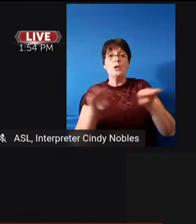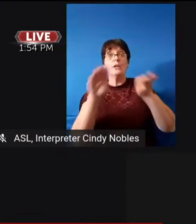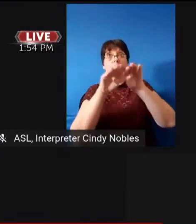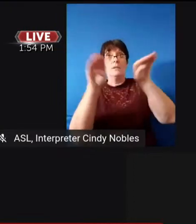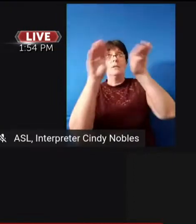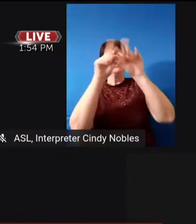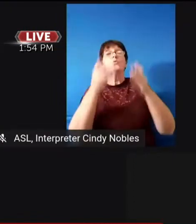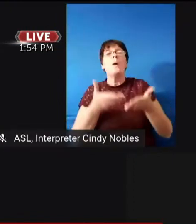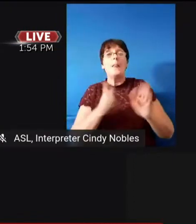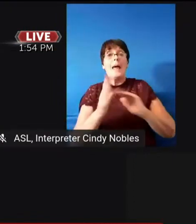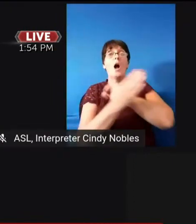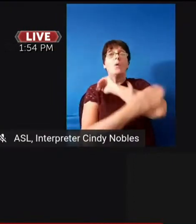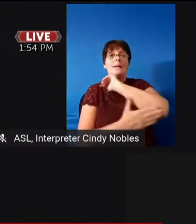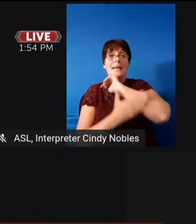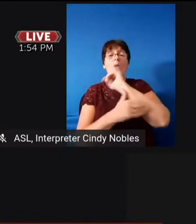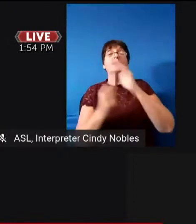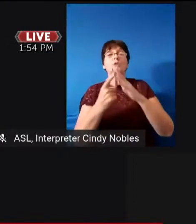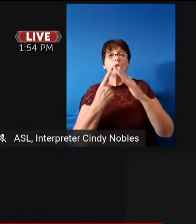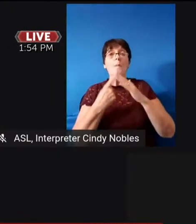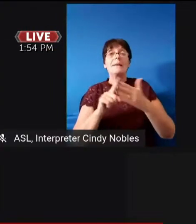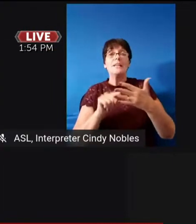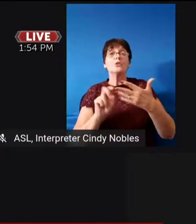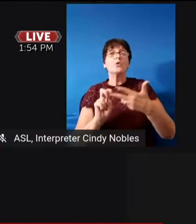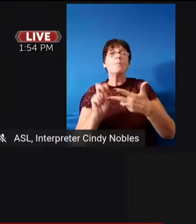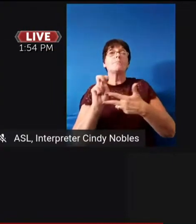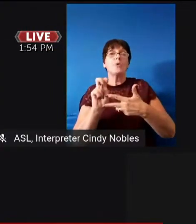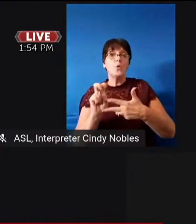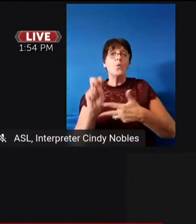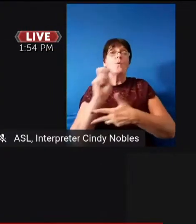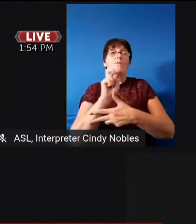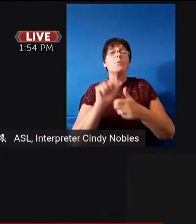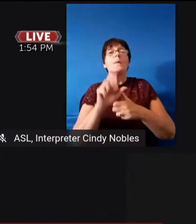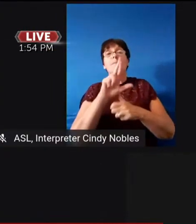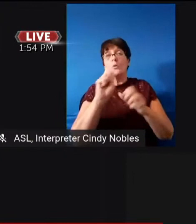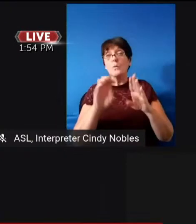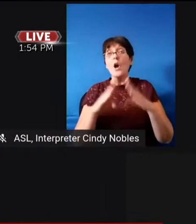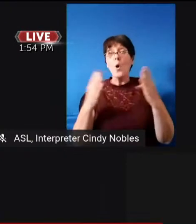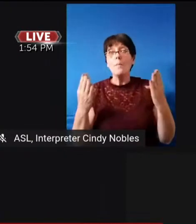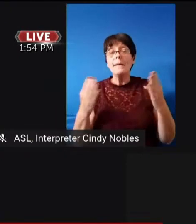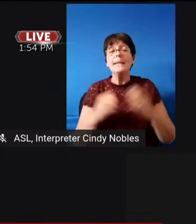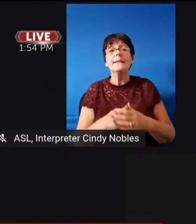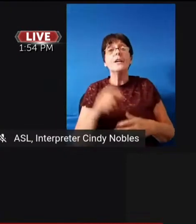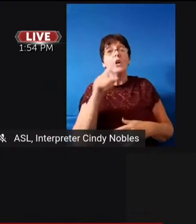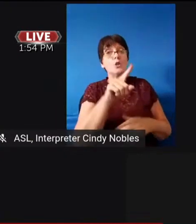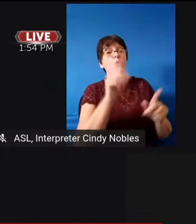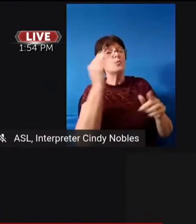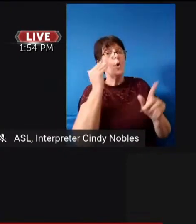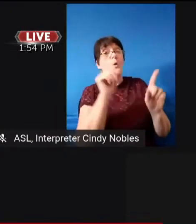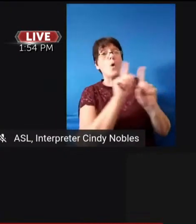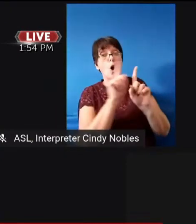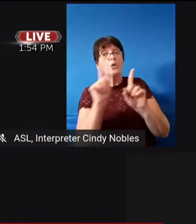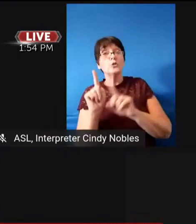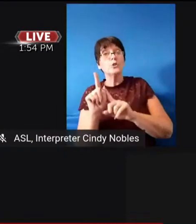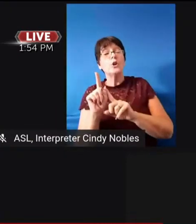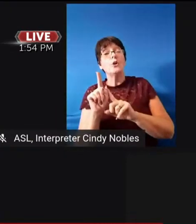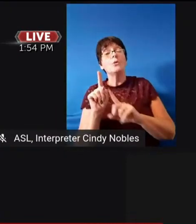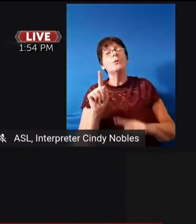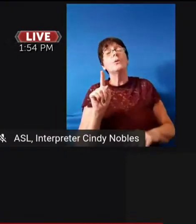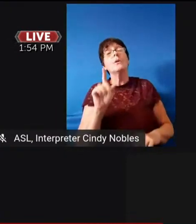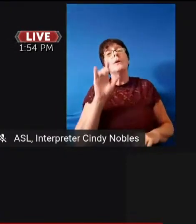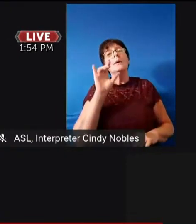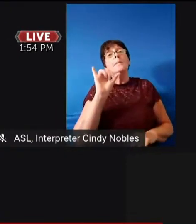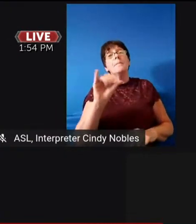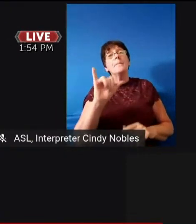allow counties to begin to move with some of their reopening. You know also that the sort